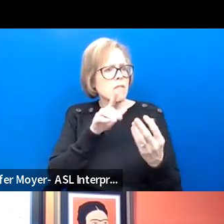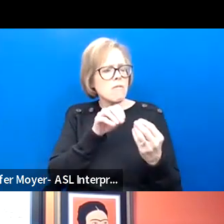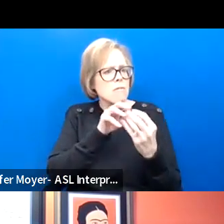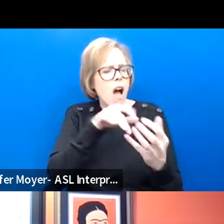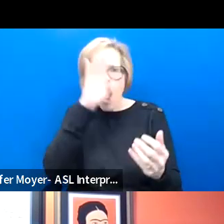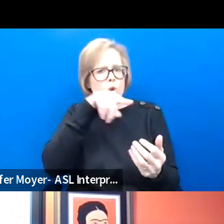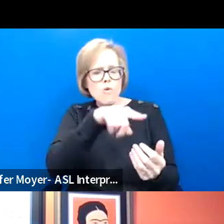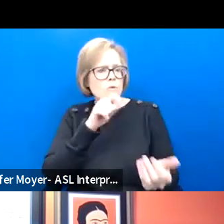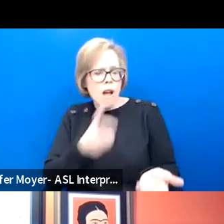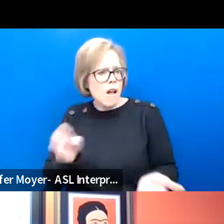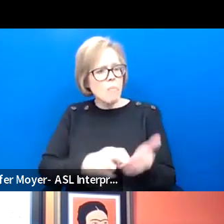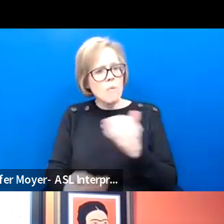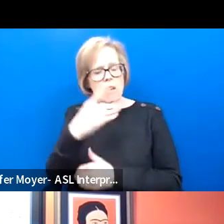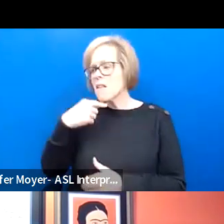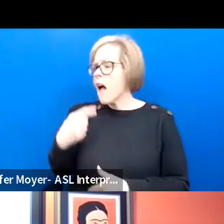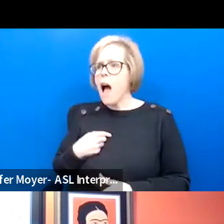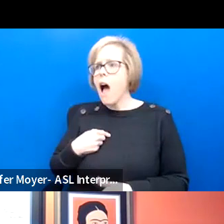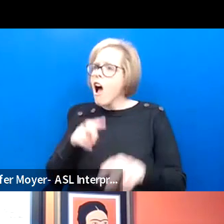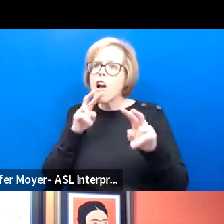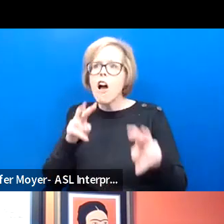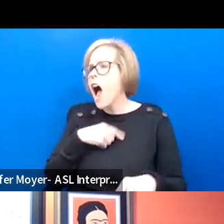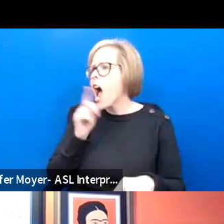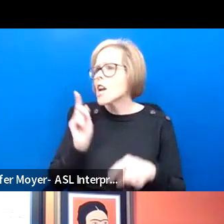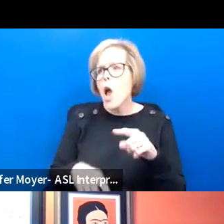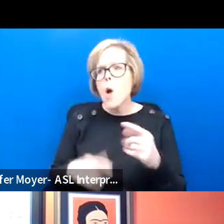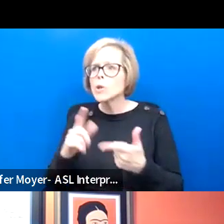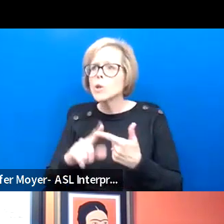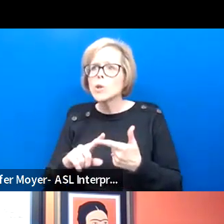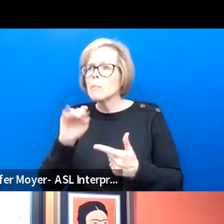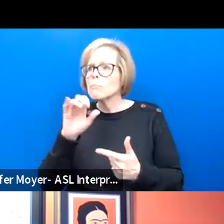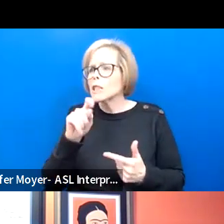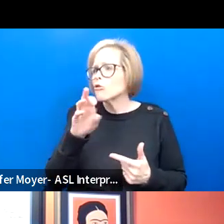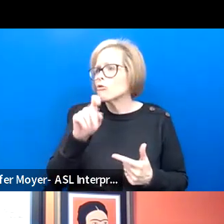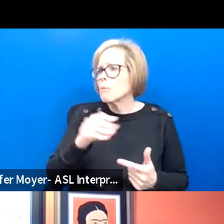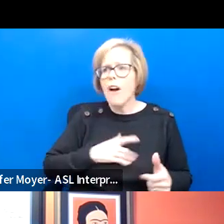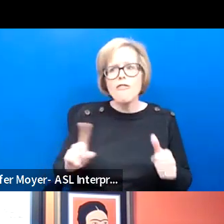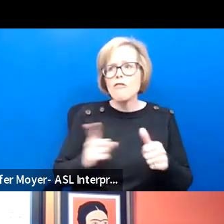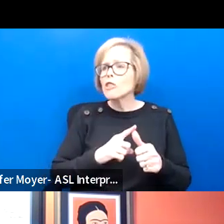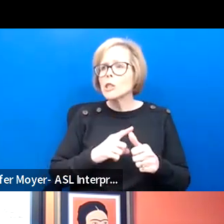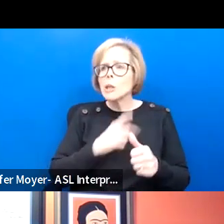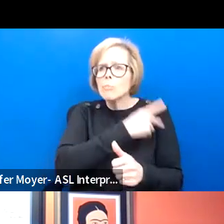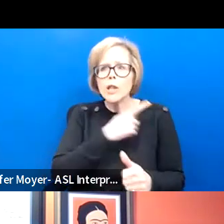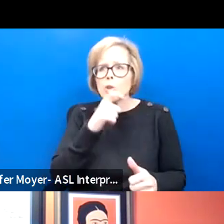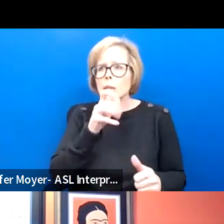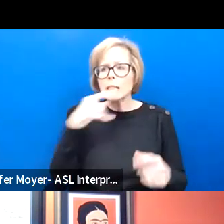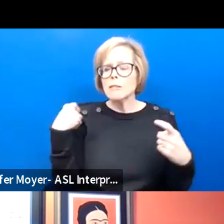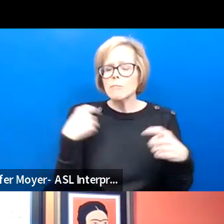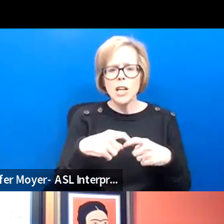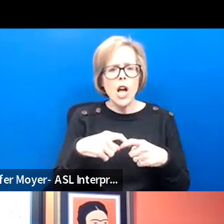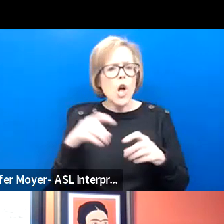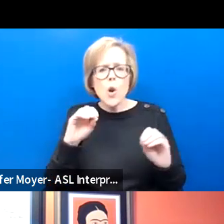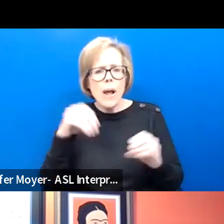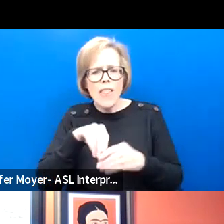didn't get up this morning and say, I can't wait to mistreat my first Spanish speaking patient. You know, no one is in this